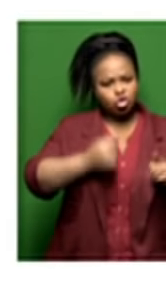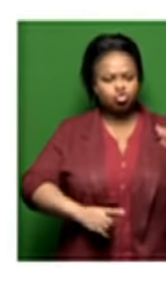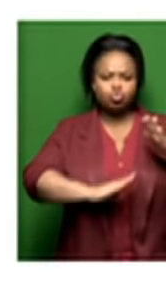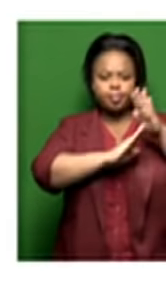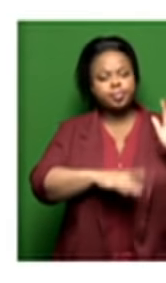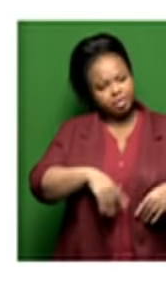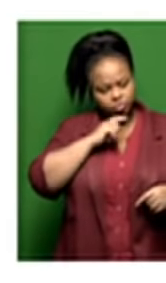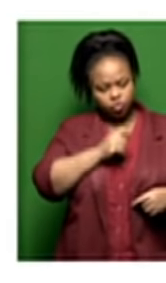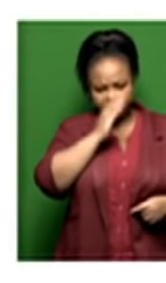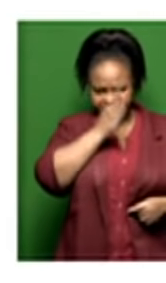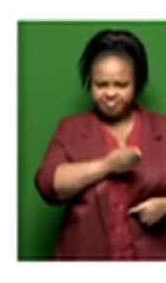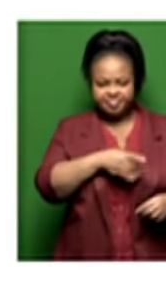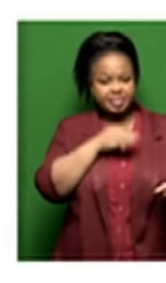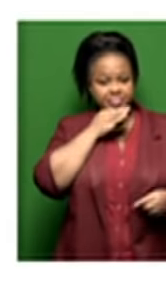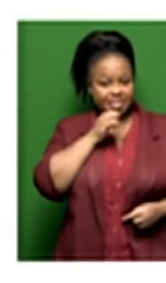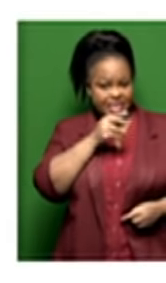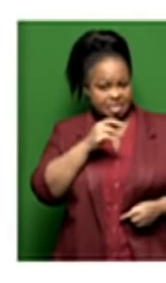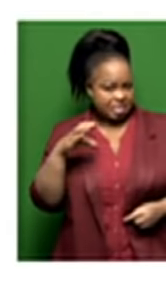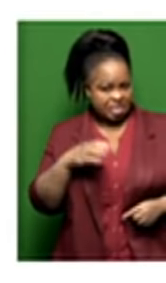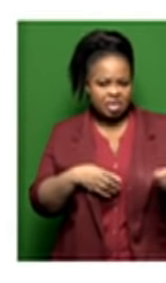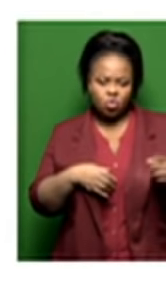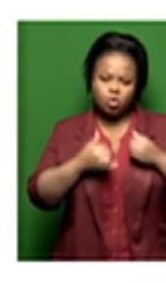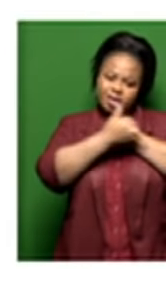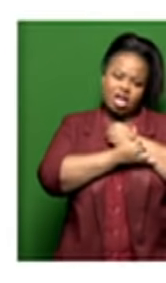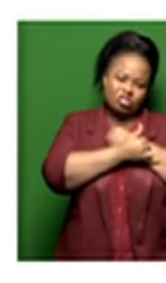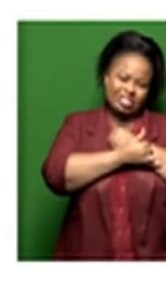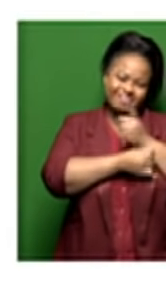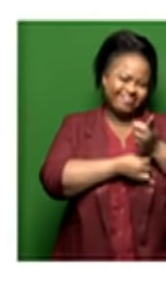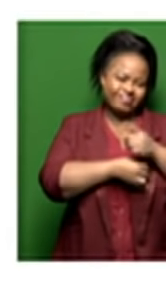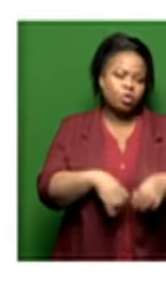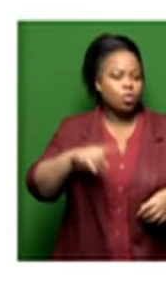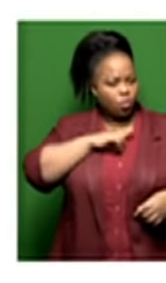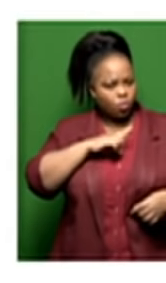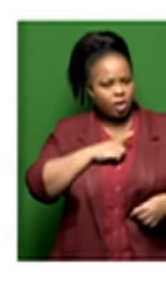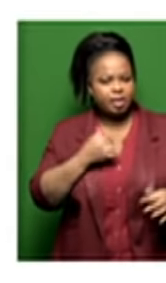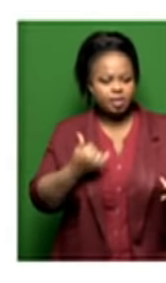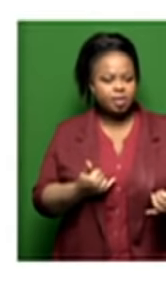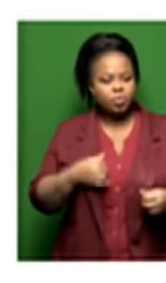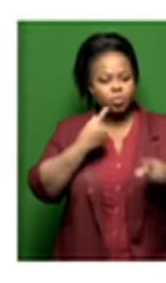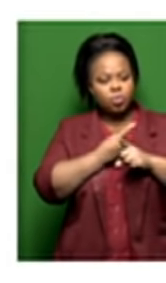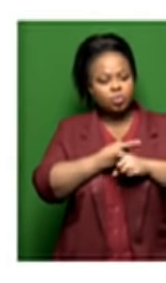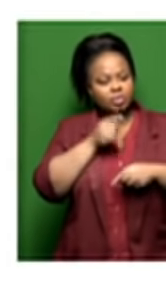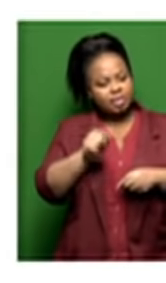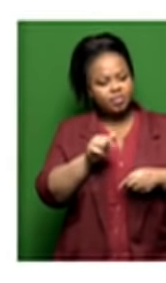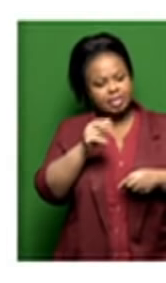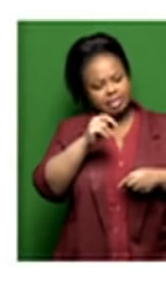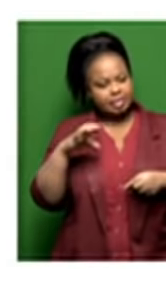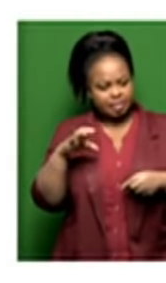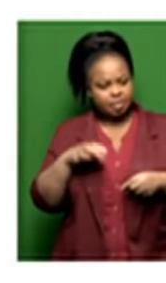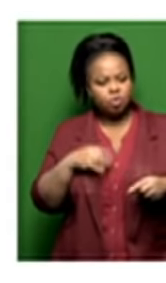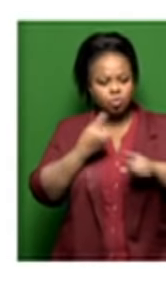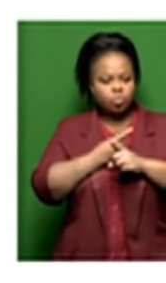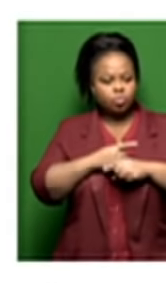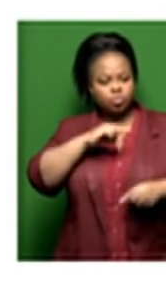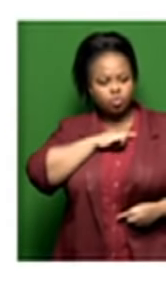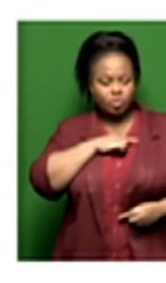as such. It is not a crisis within the ANC or the country. It is just a crisis at a corner or in a corner in the ANC. It is